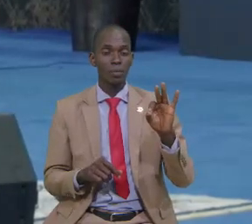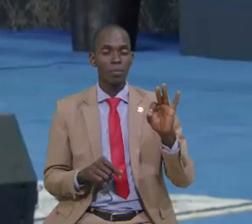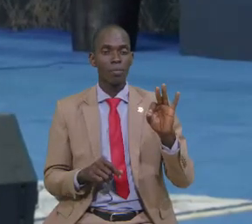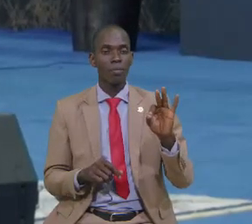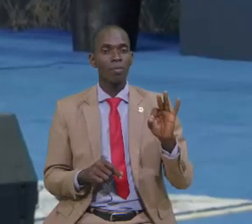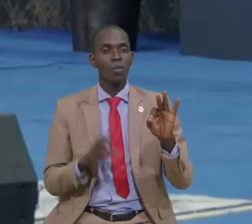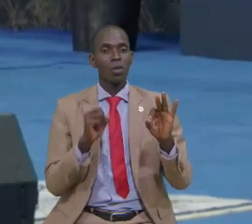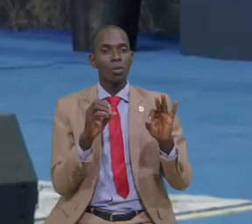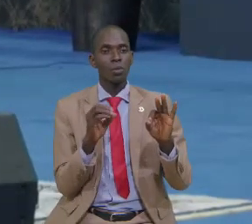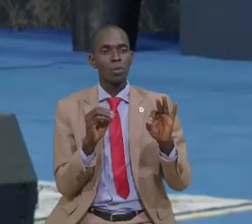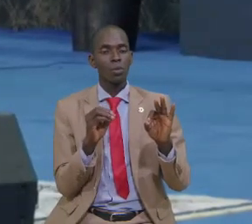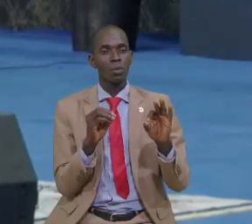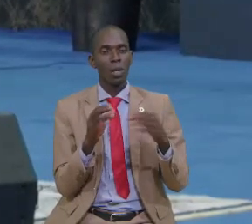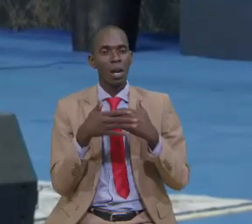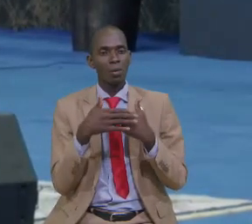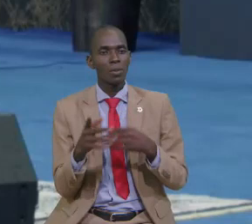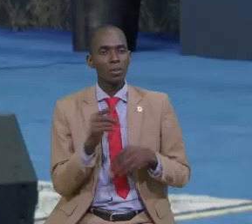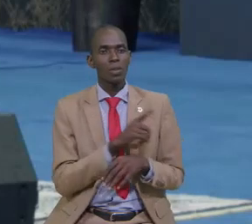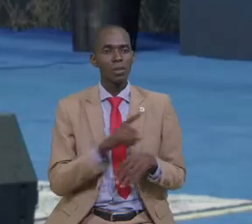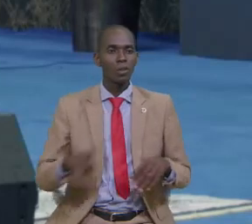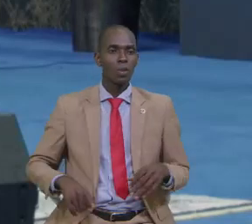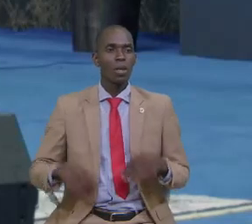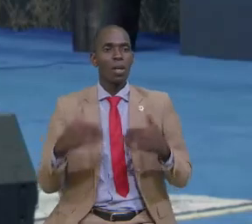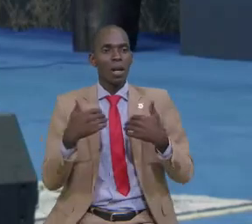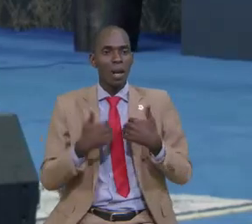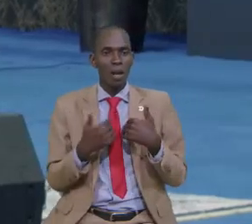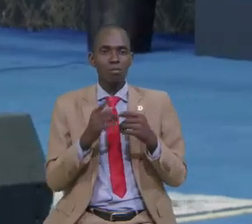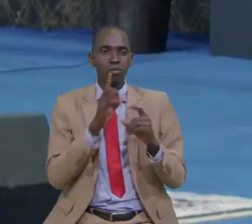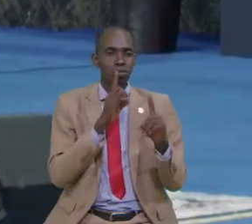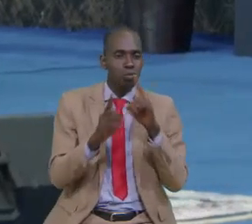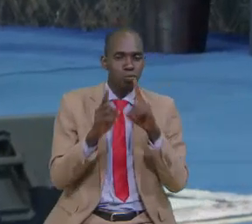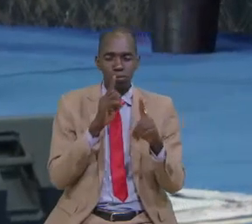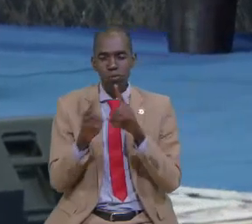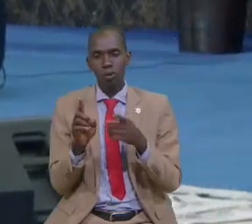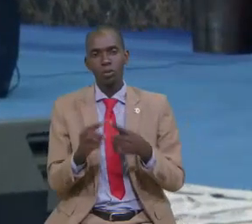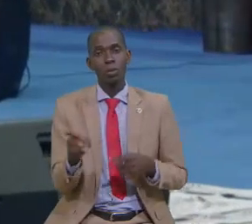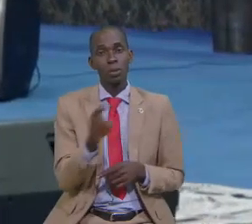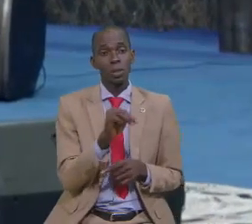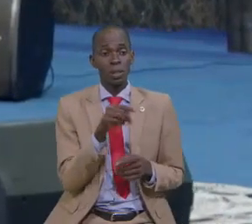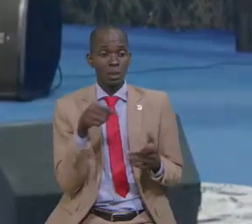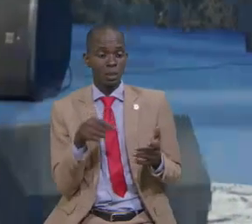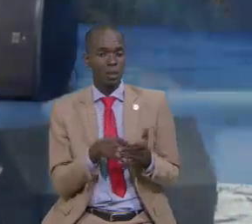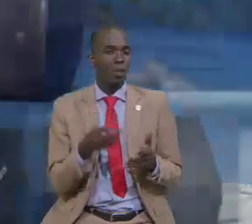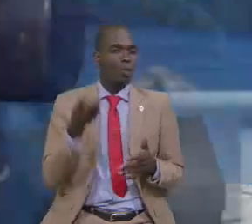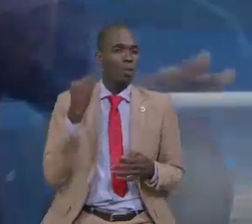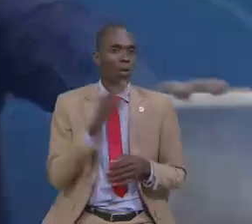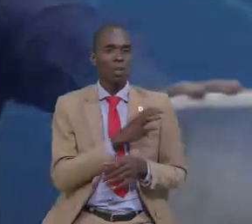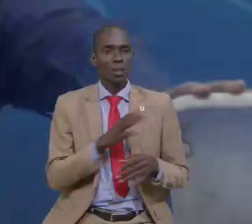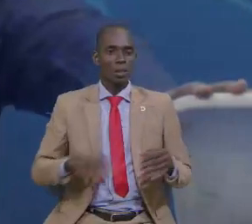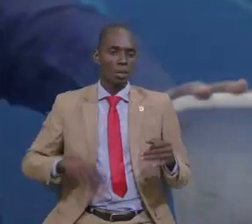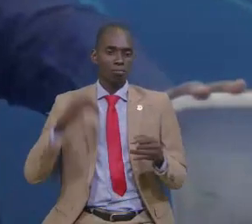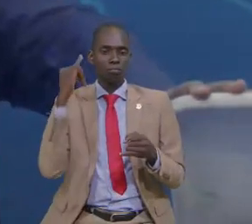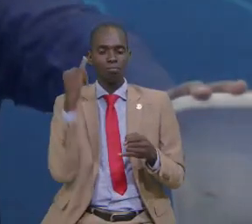the Lord has spoken unto them this was his last word is